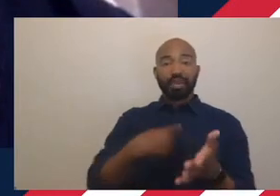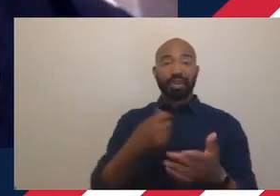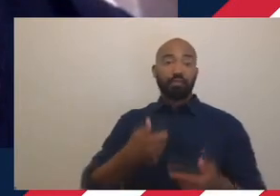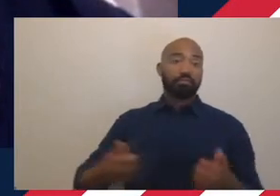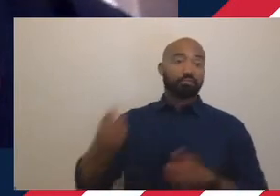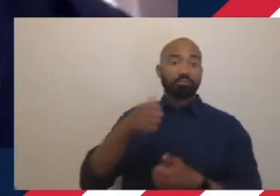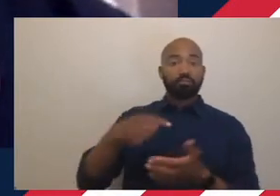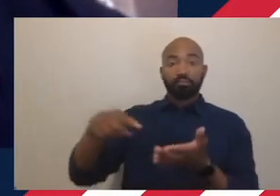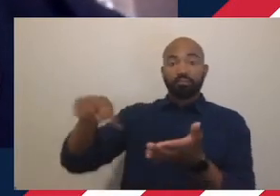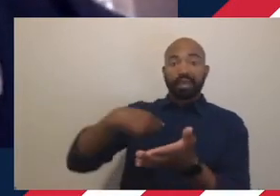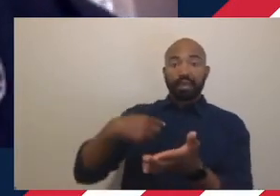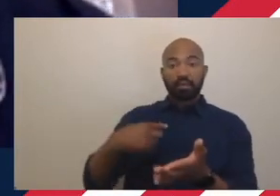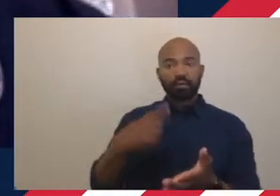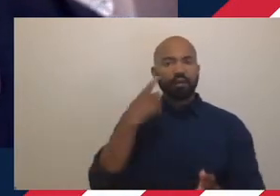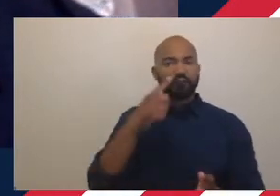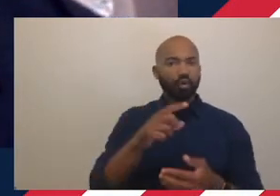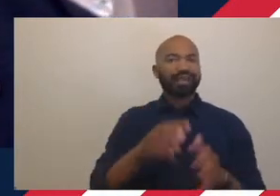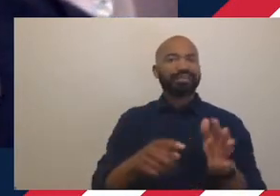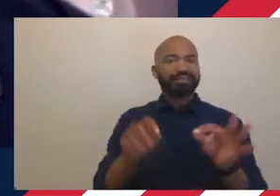look forward to answering any questions.